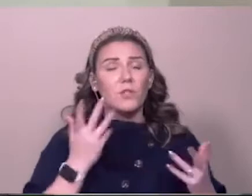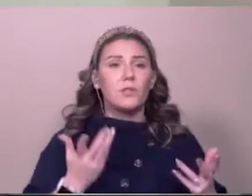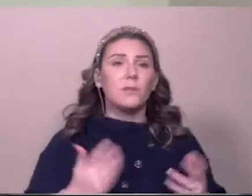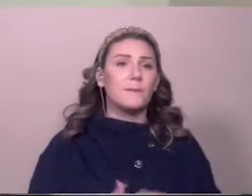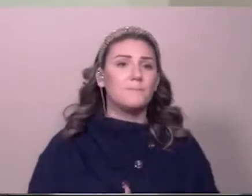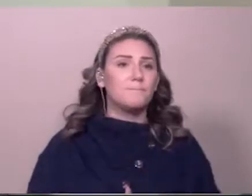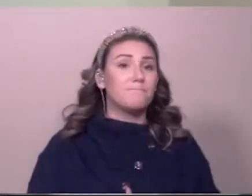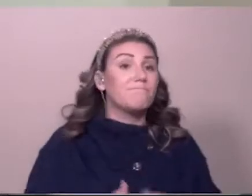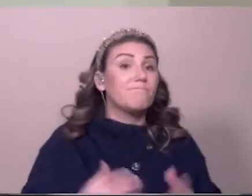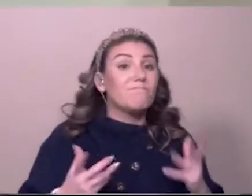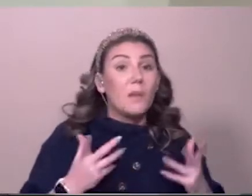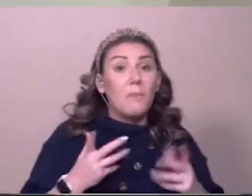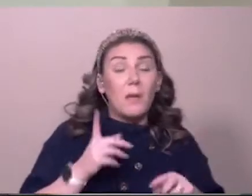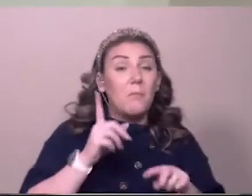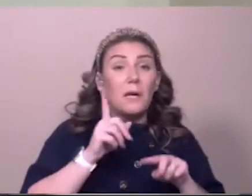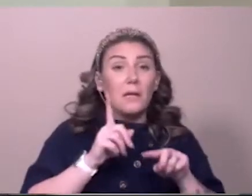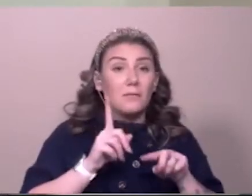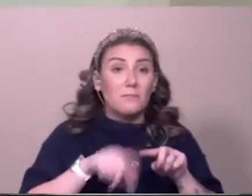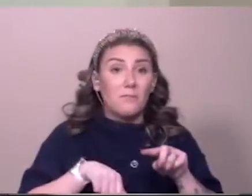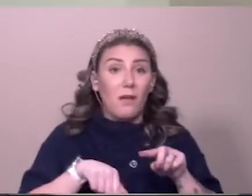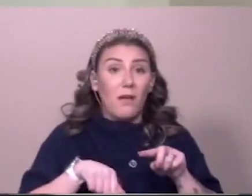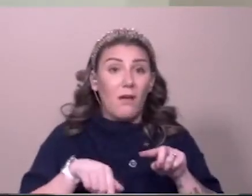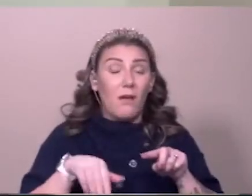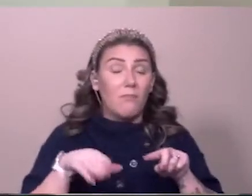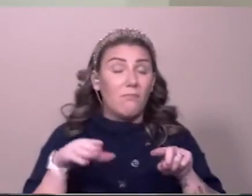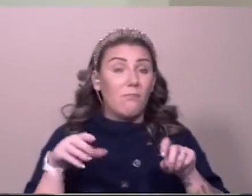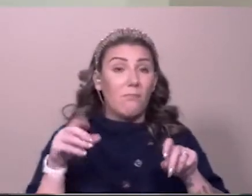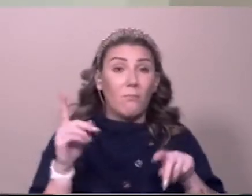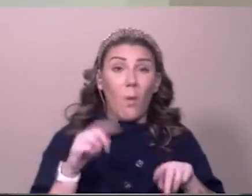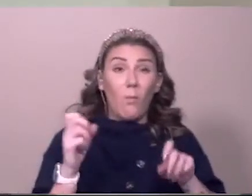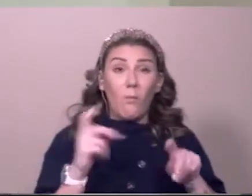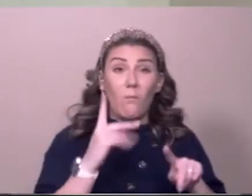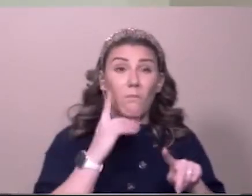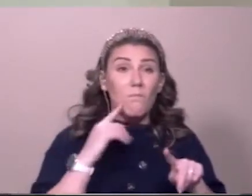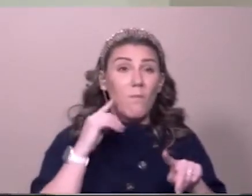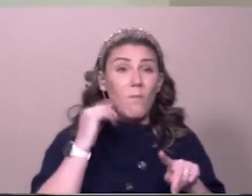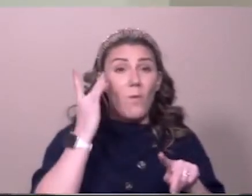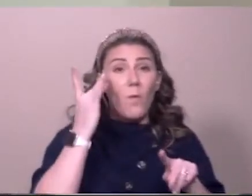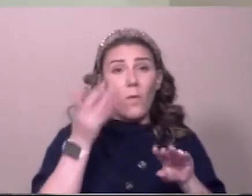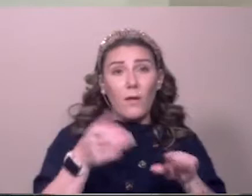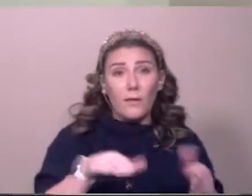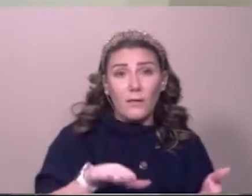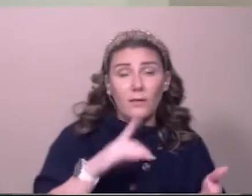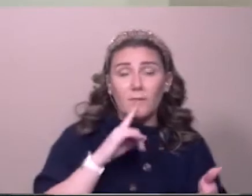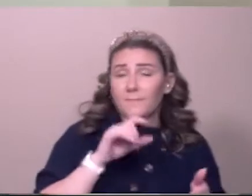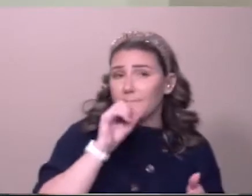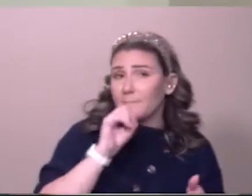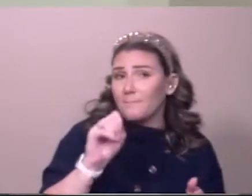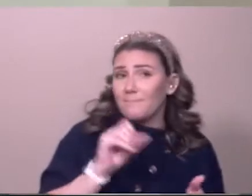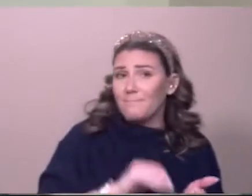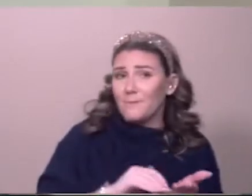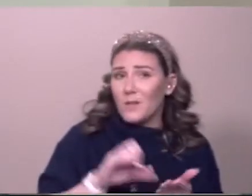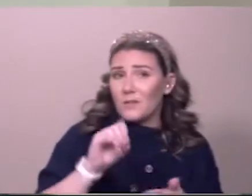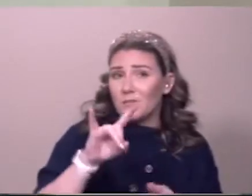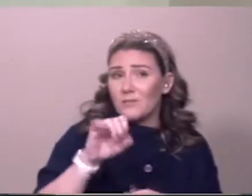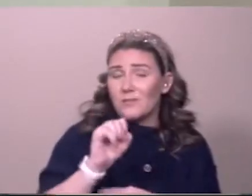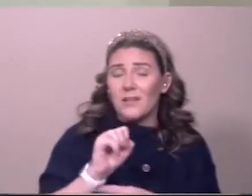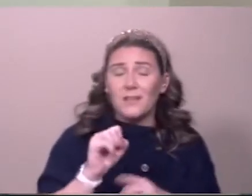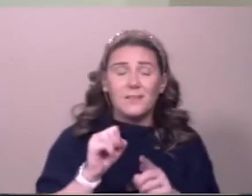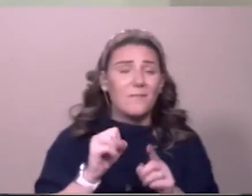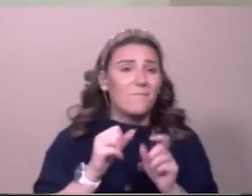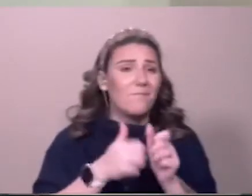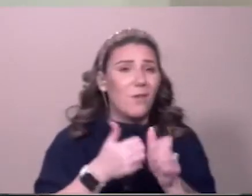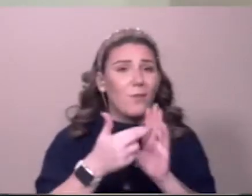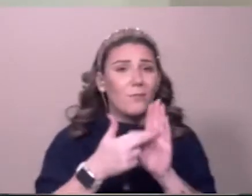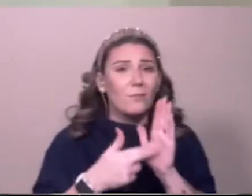may not be able to return to their family. So, I just implore, I love what you say, Dr. Stites, just follow the rules of